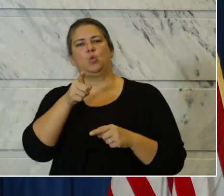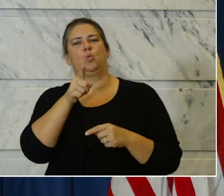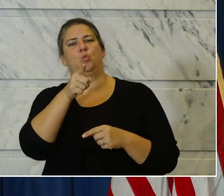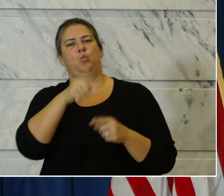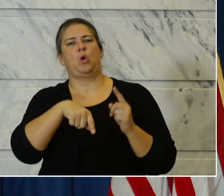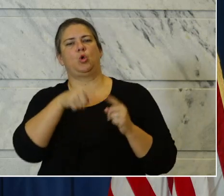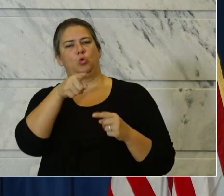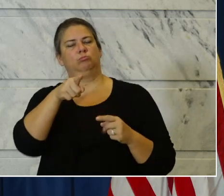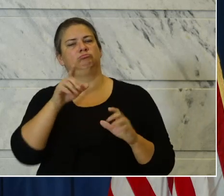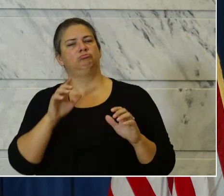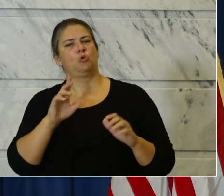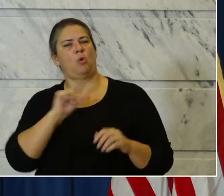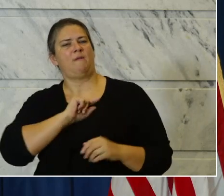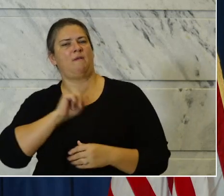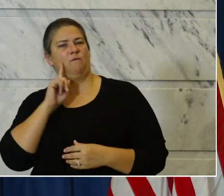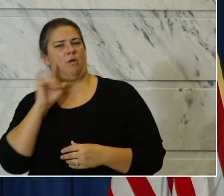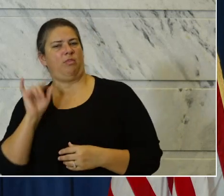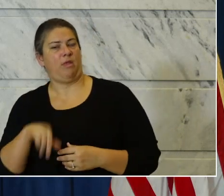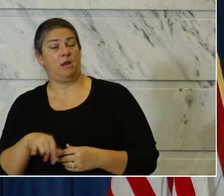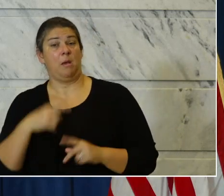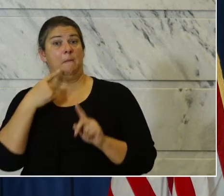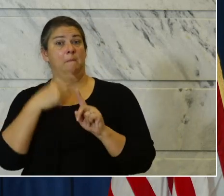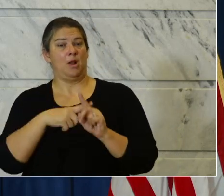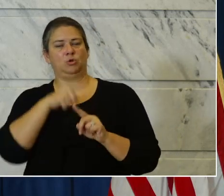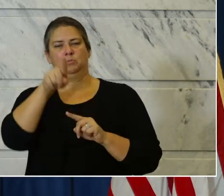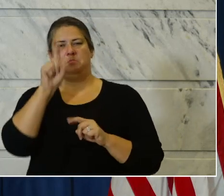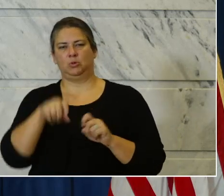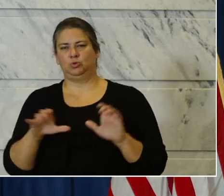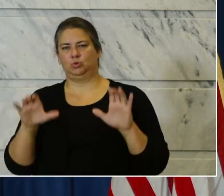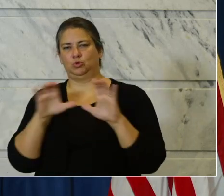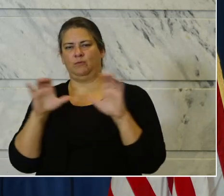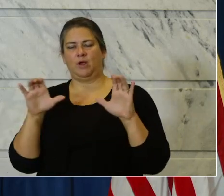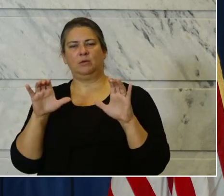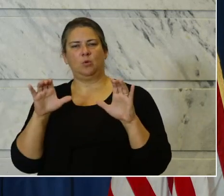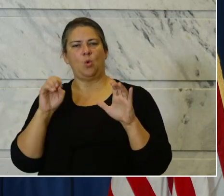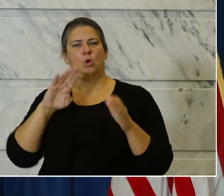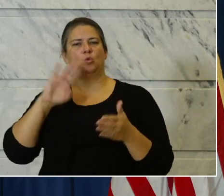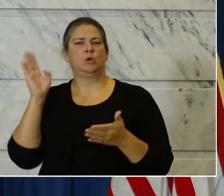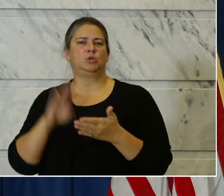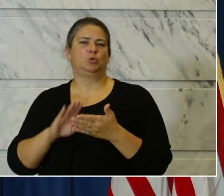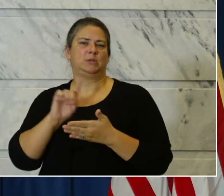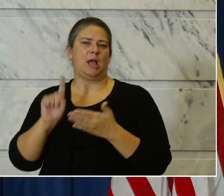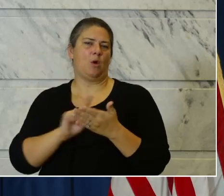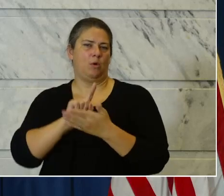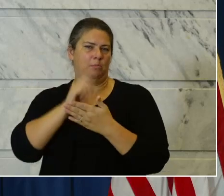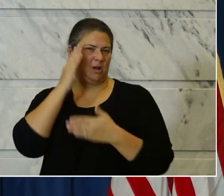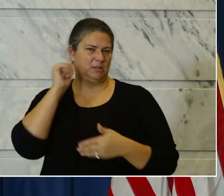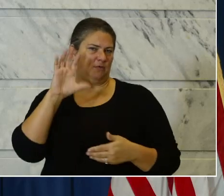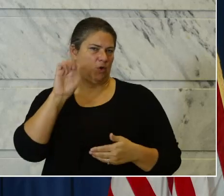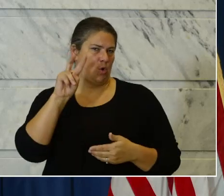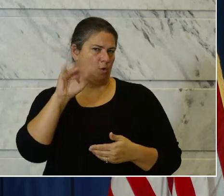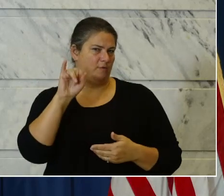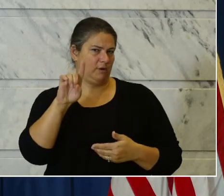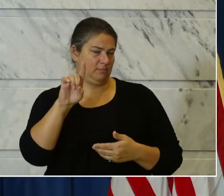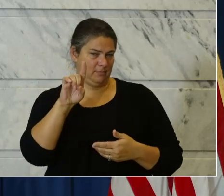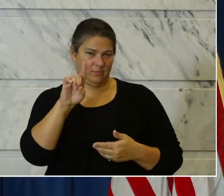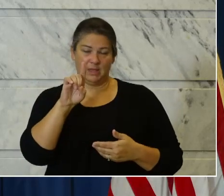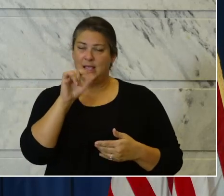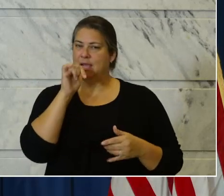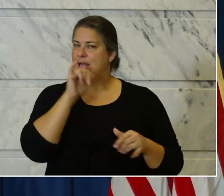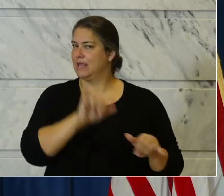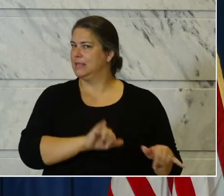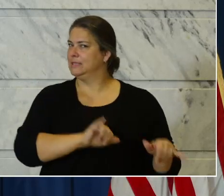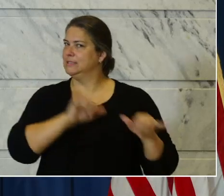you have certified that you are out of work or you have reduced hours because of COVID. It's not the same as the